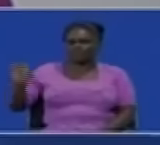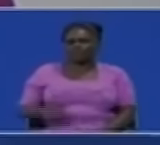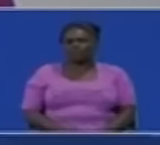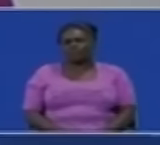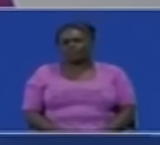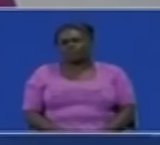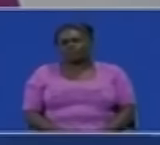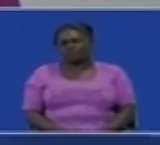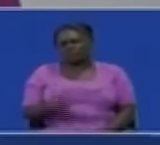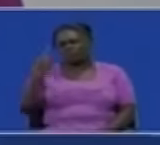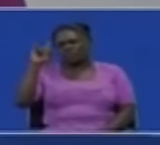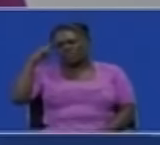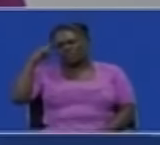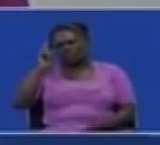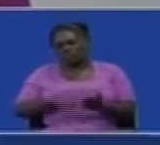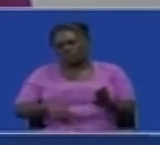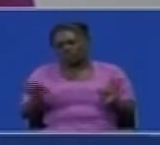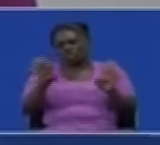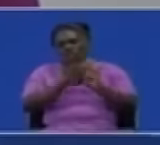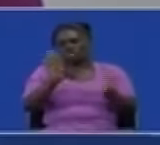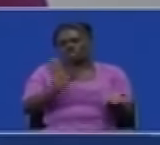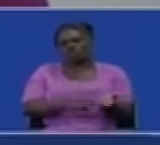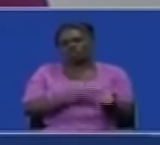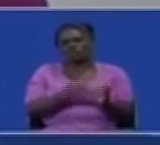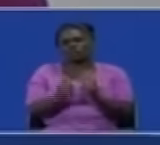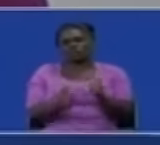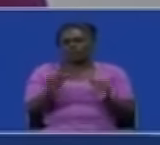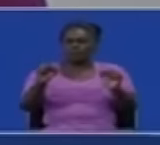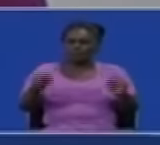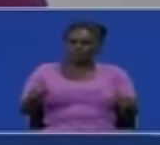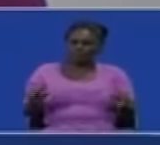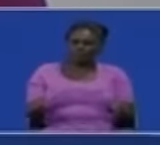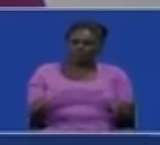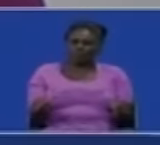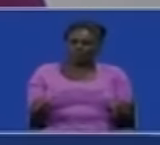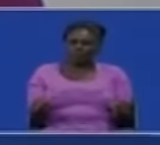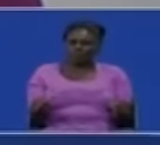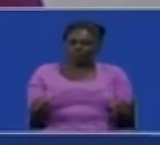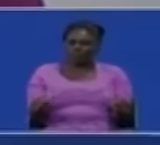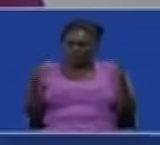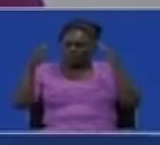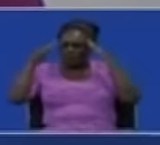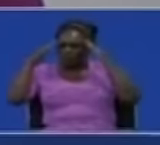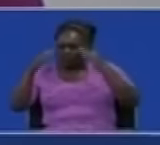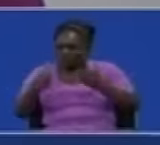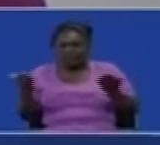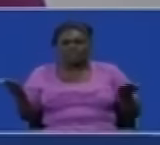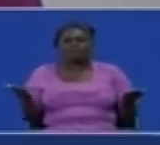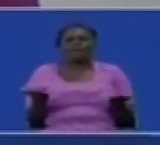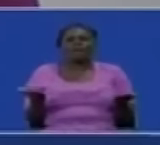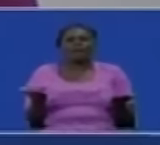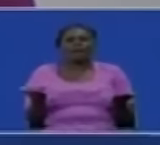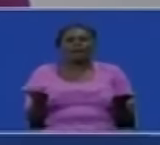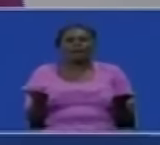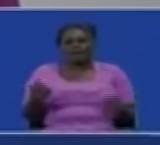Yeah. So what are your closing comments? You know, it's possible, but where should we be focusing, you know, our